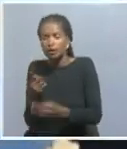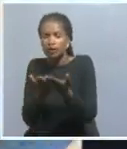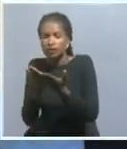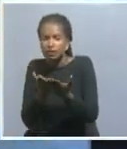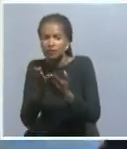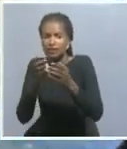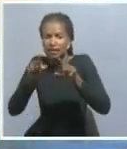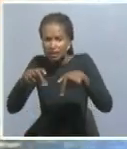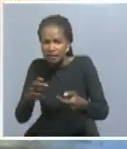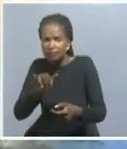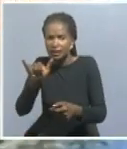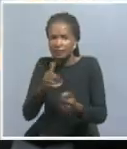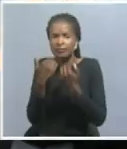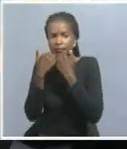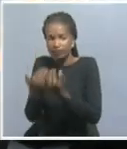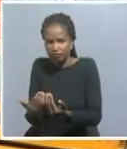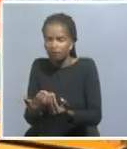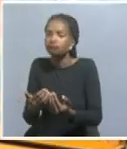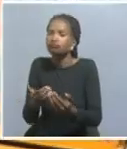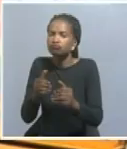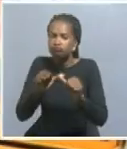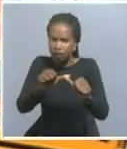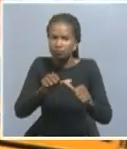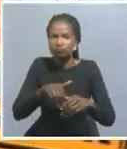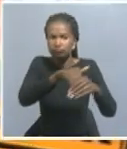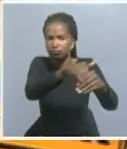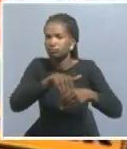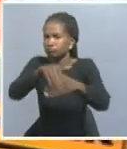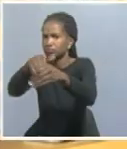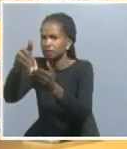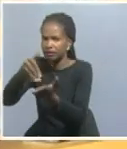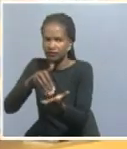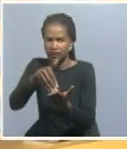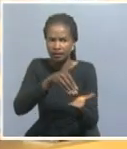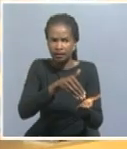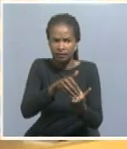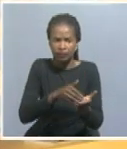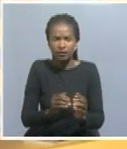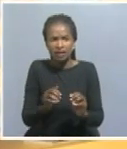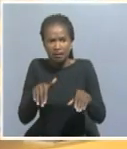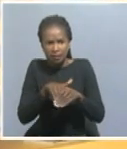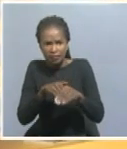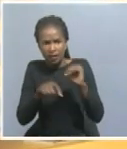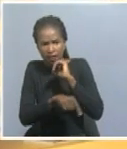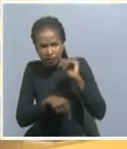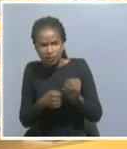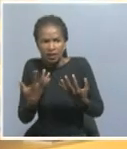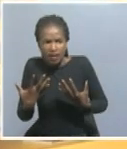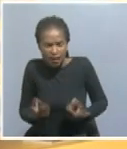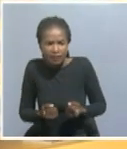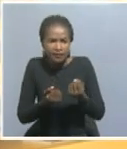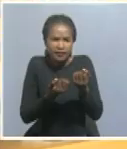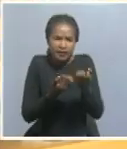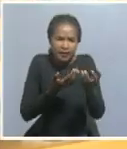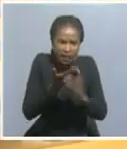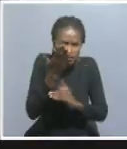important for us to make sure that in order to fight COVID-19, member states have access to essential goods and from where